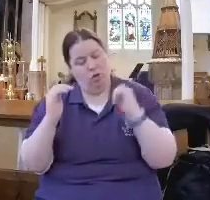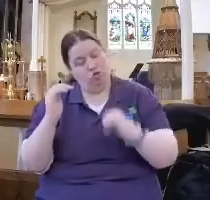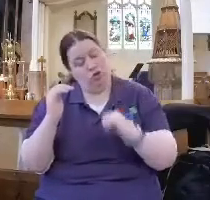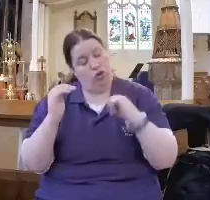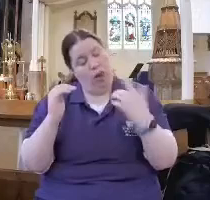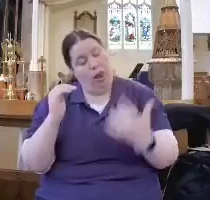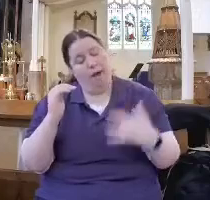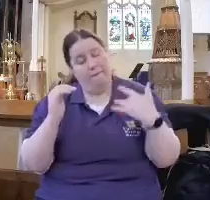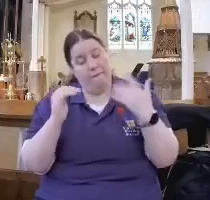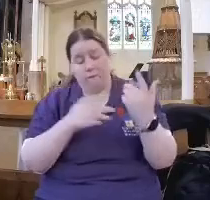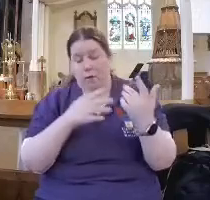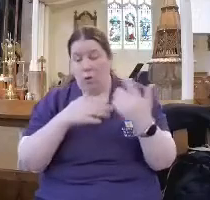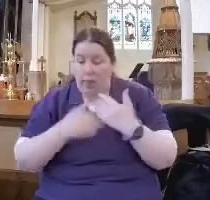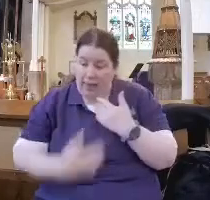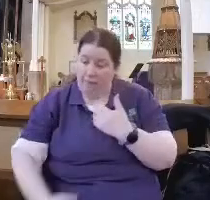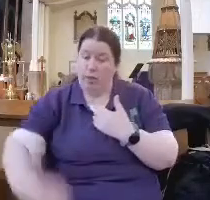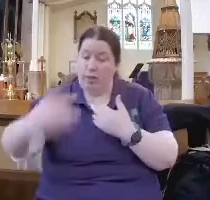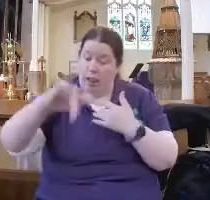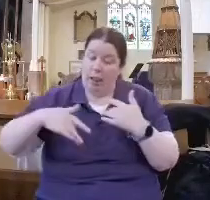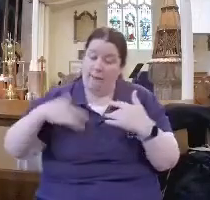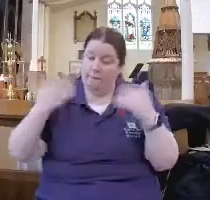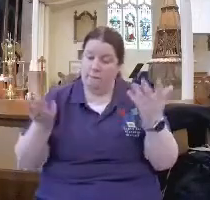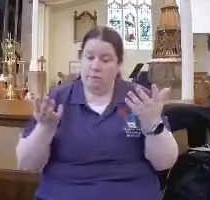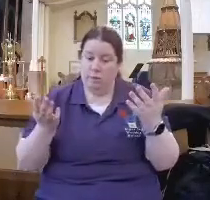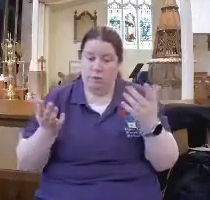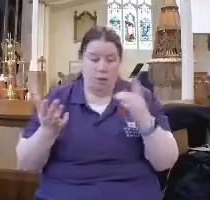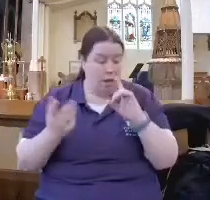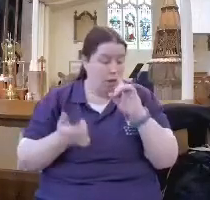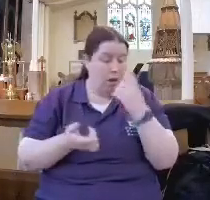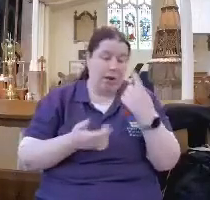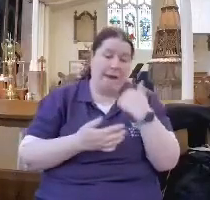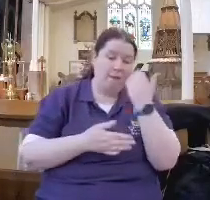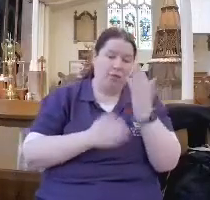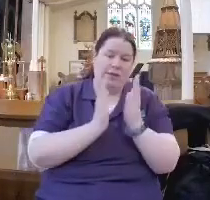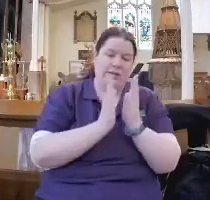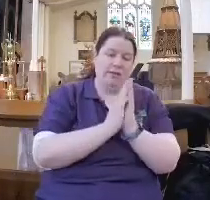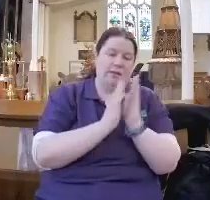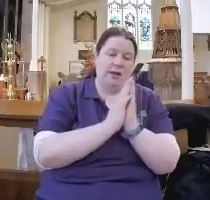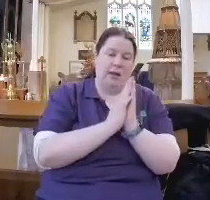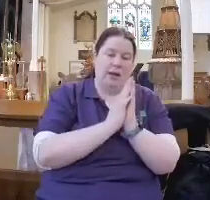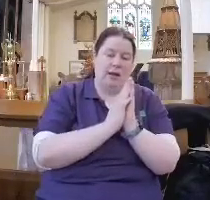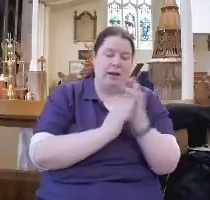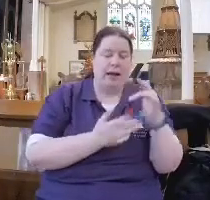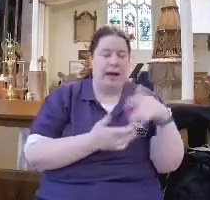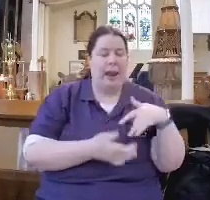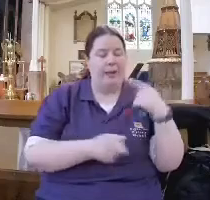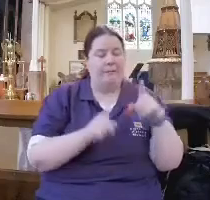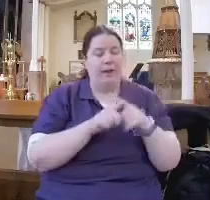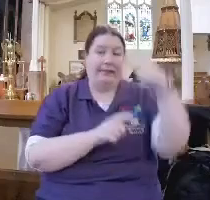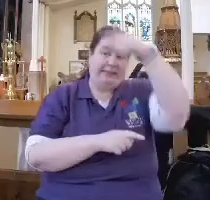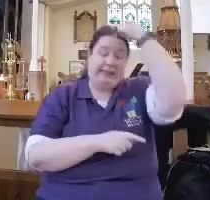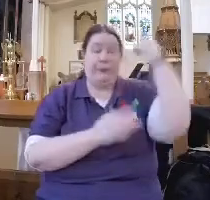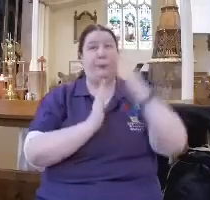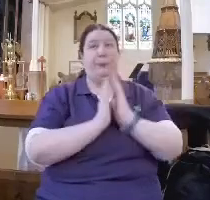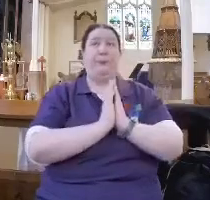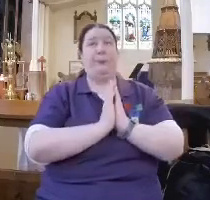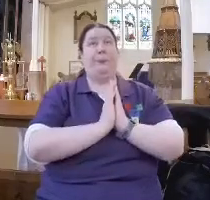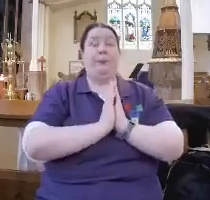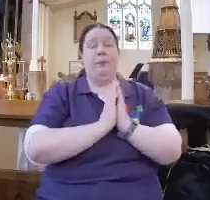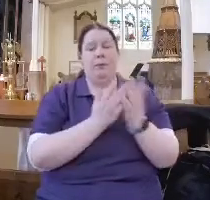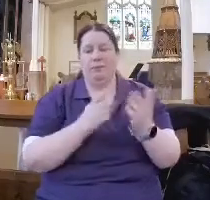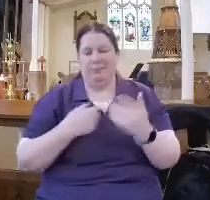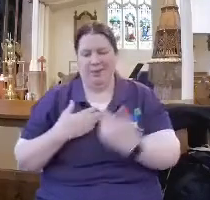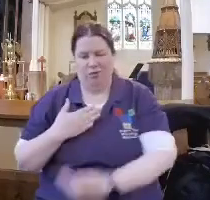like, with the rest of our lives? There's no point living like a saint on a Sunday and living a far from saintly life